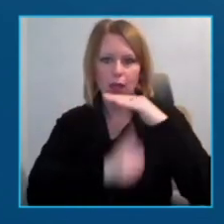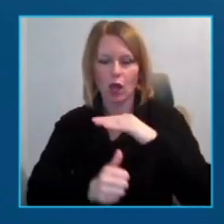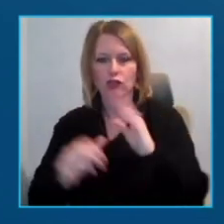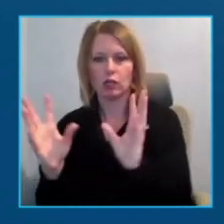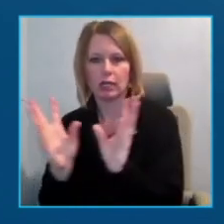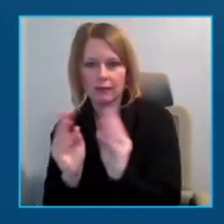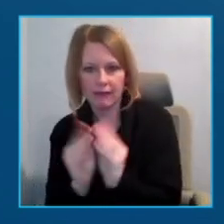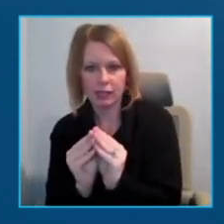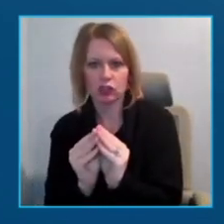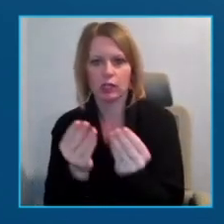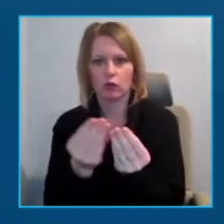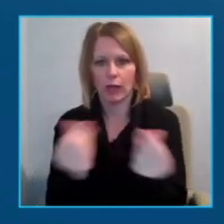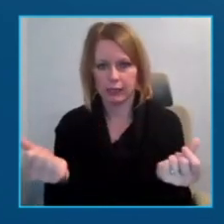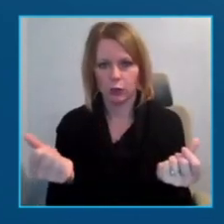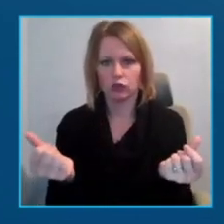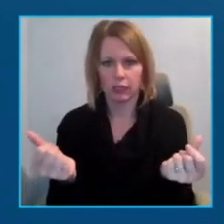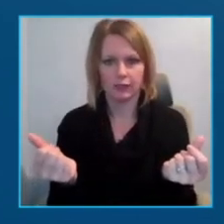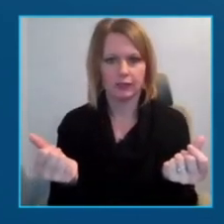resolution.